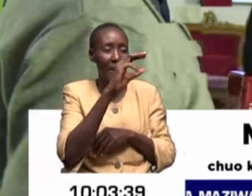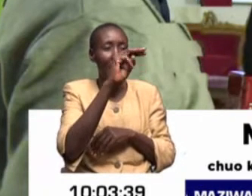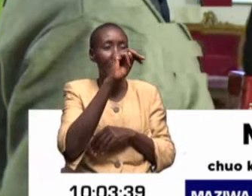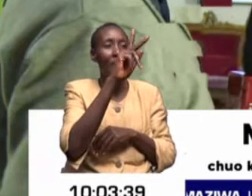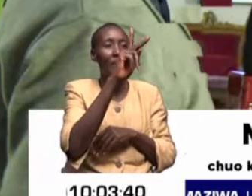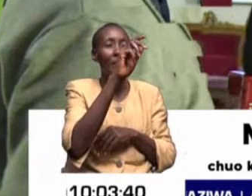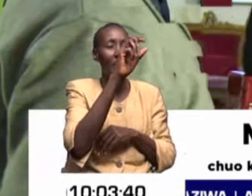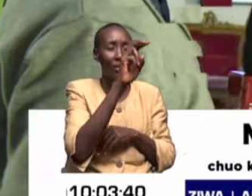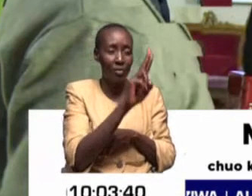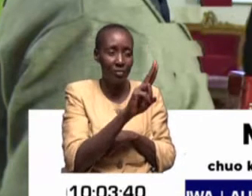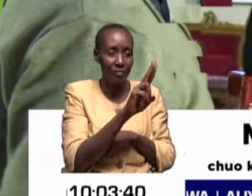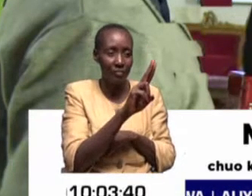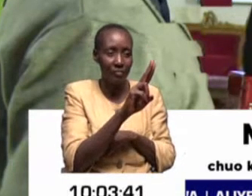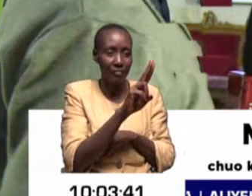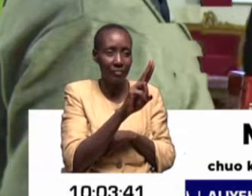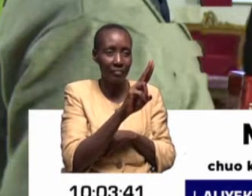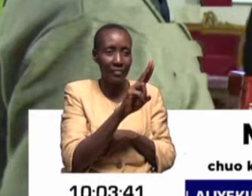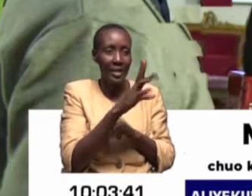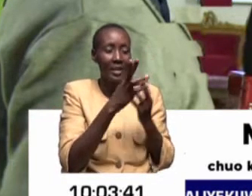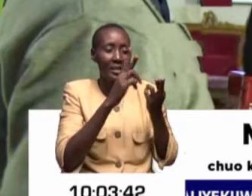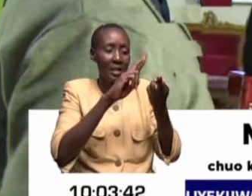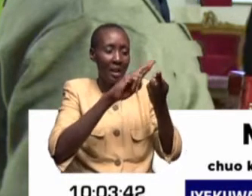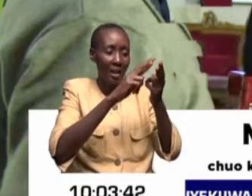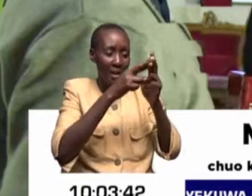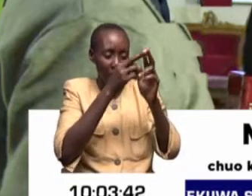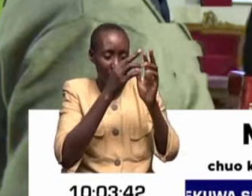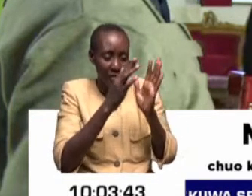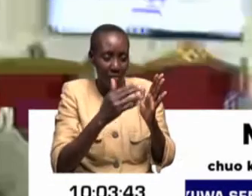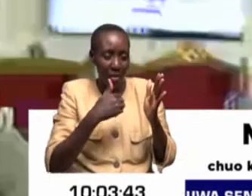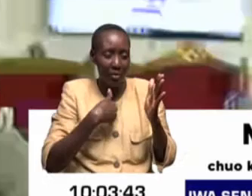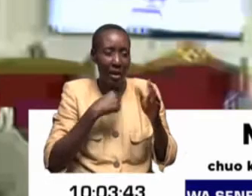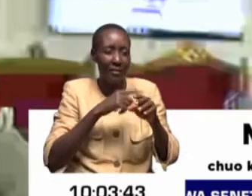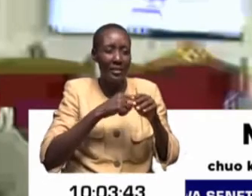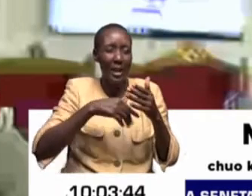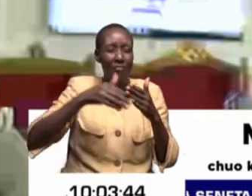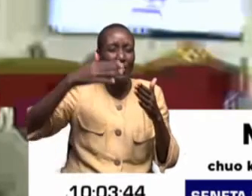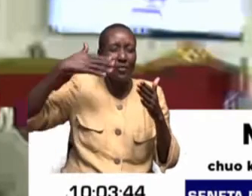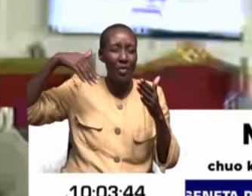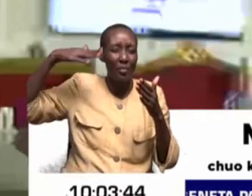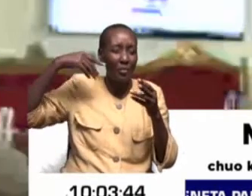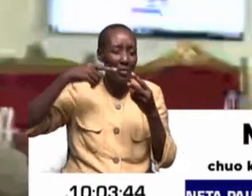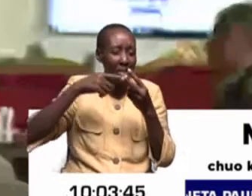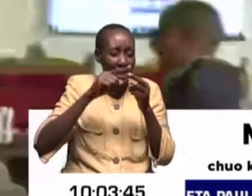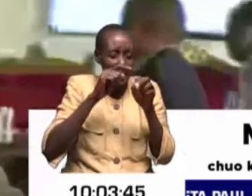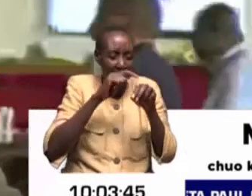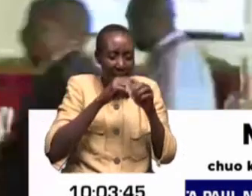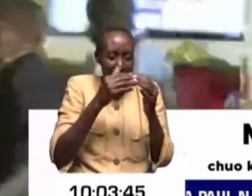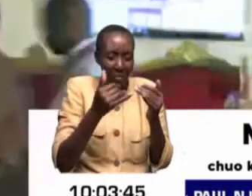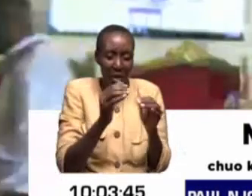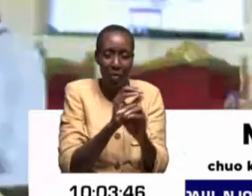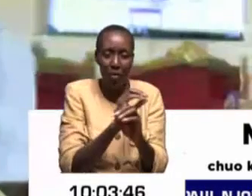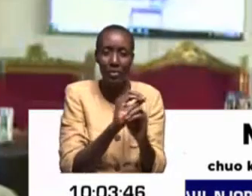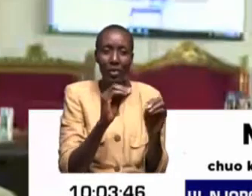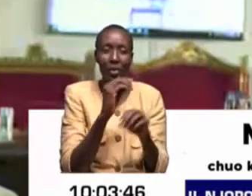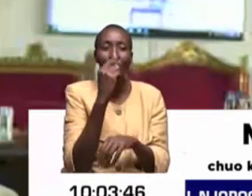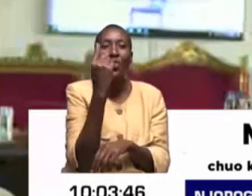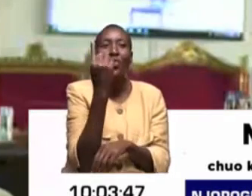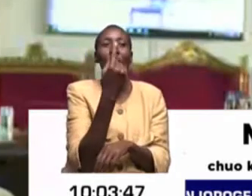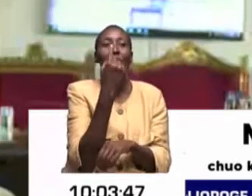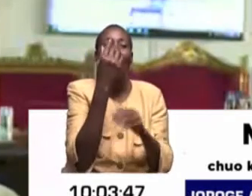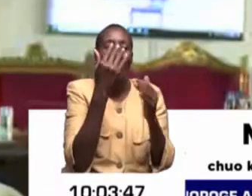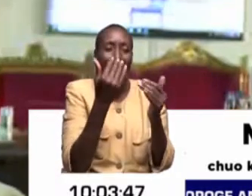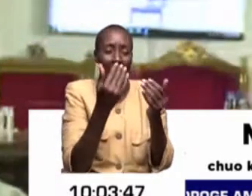University. This is a relationship that has been there for a long time. We are not starting it. We are only formalizing